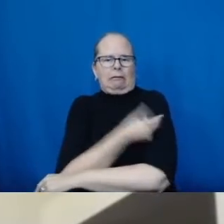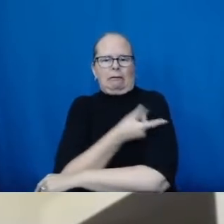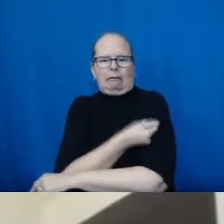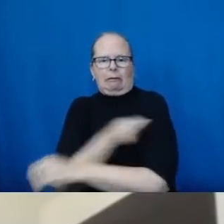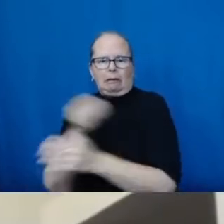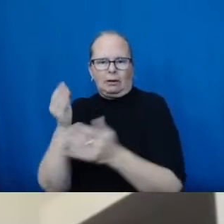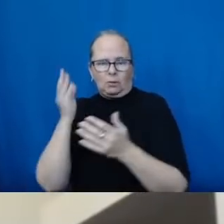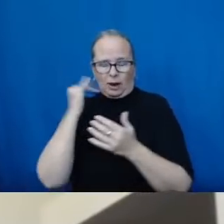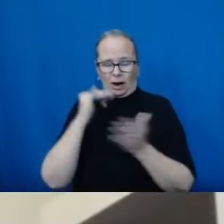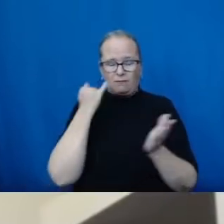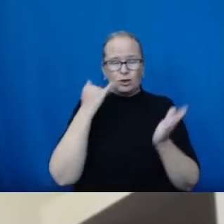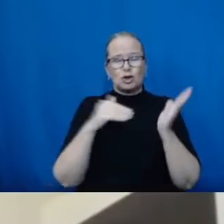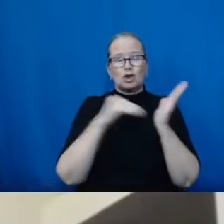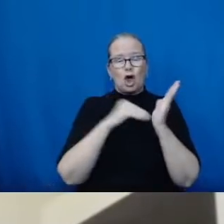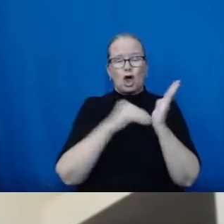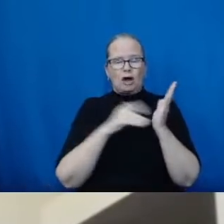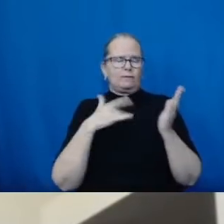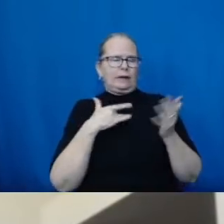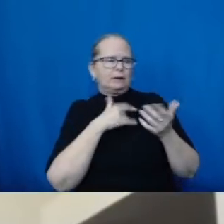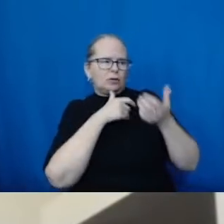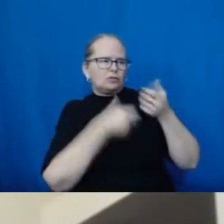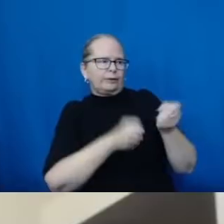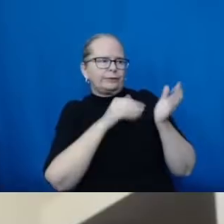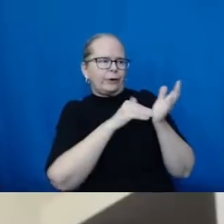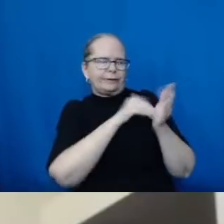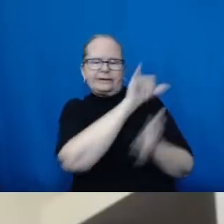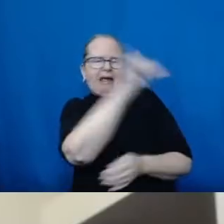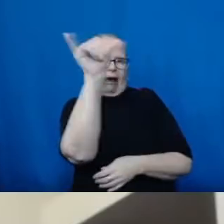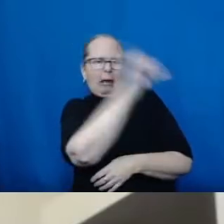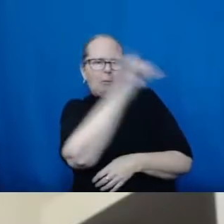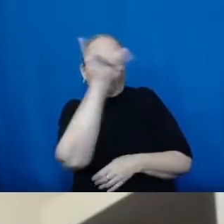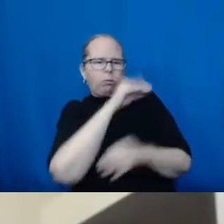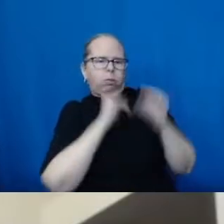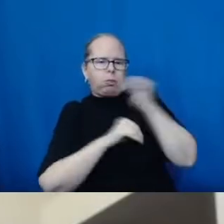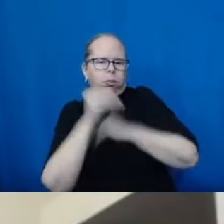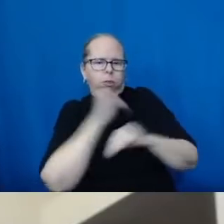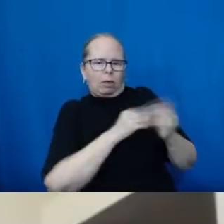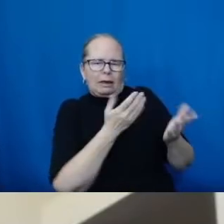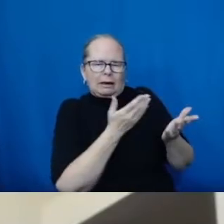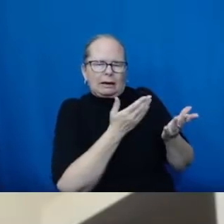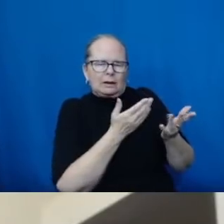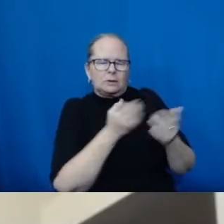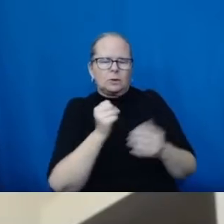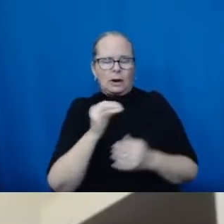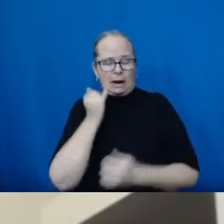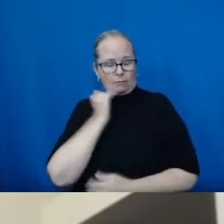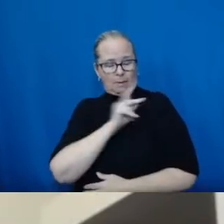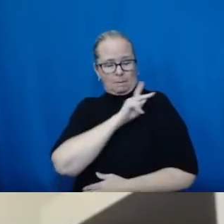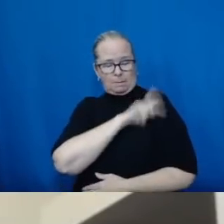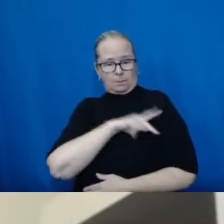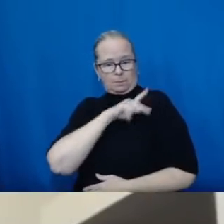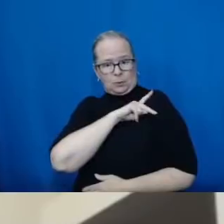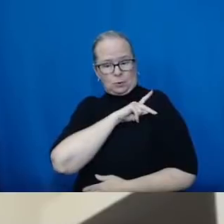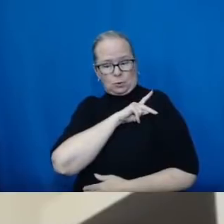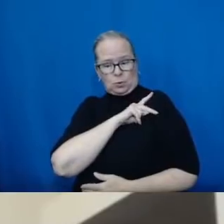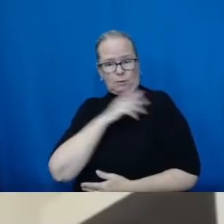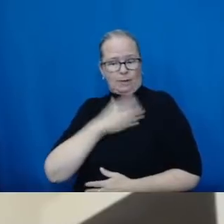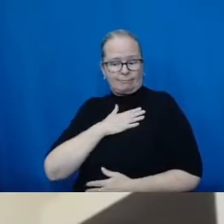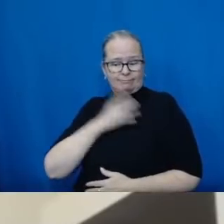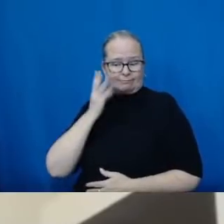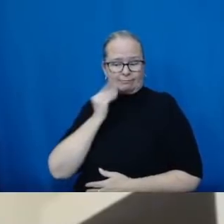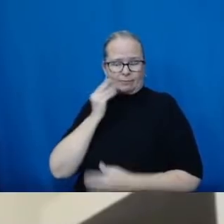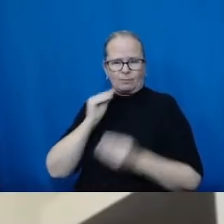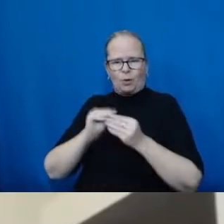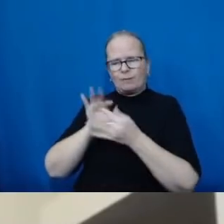just the personal connections are what you need. And so for every scenario that underlies someone's vaccine misinformation, you need to make sure you've got the